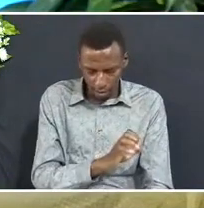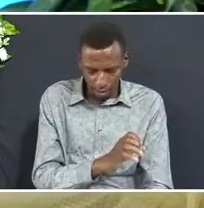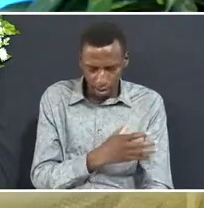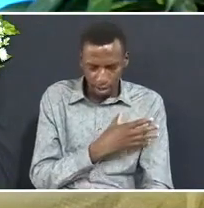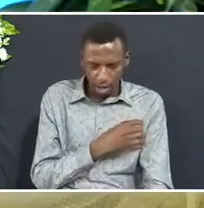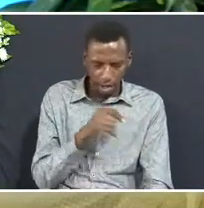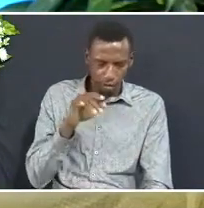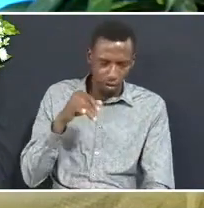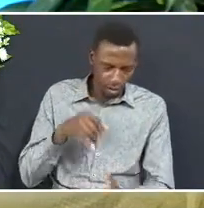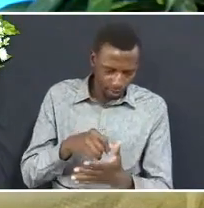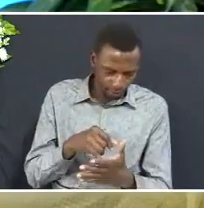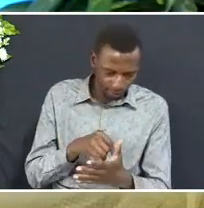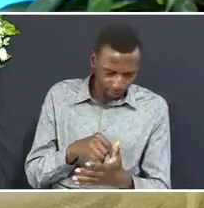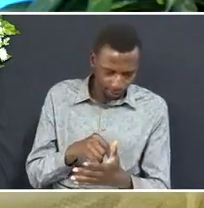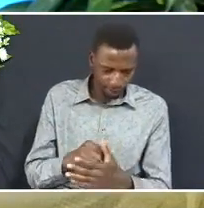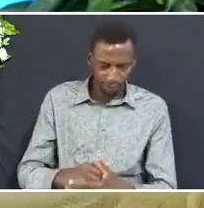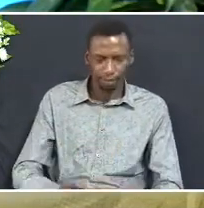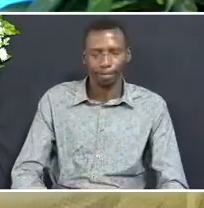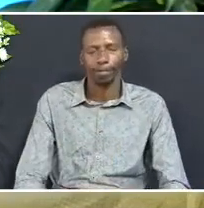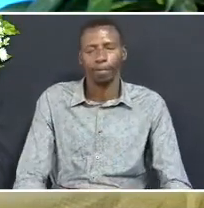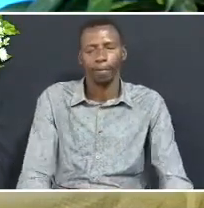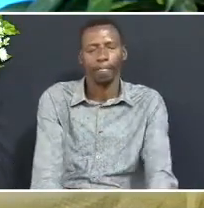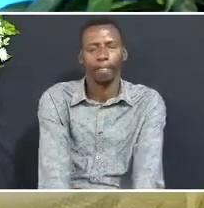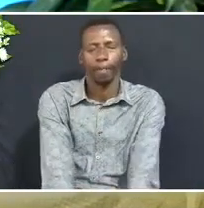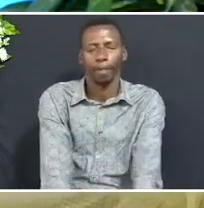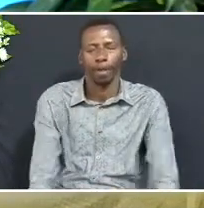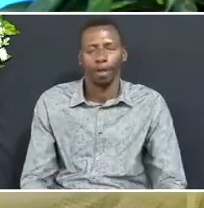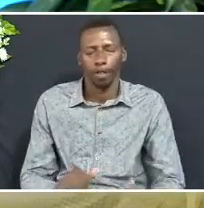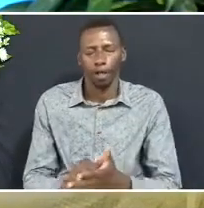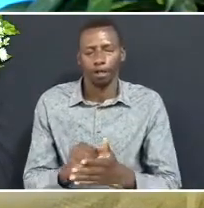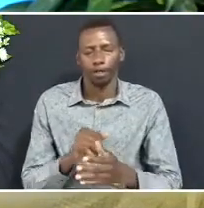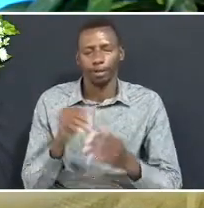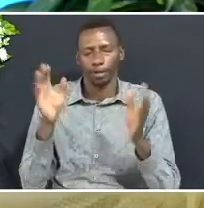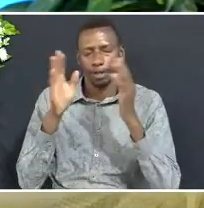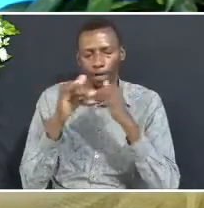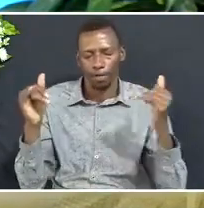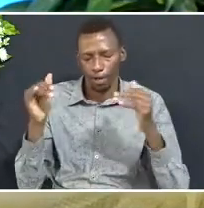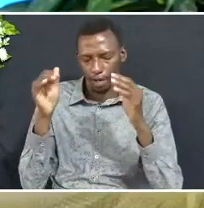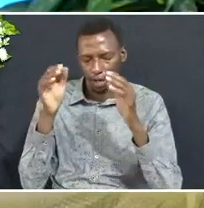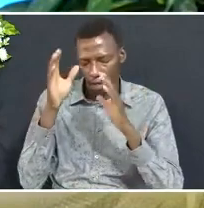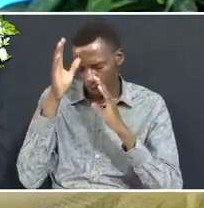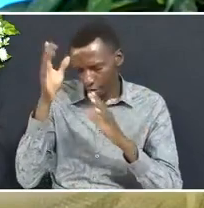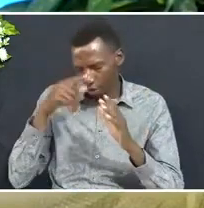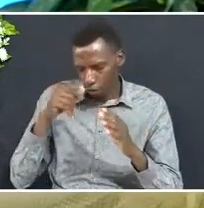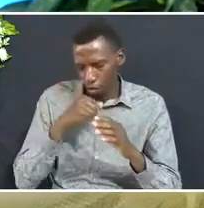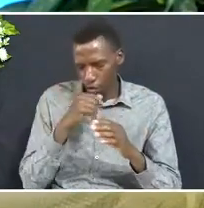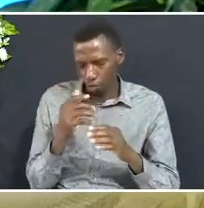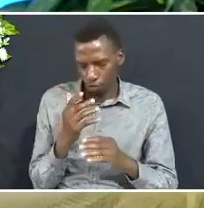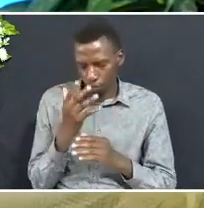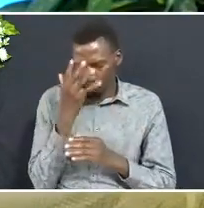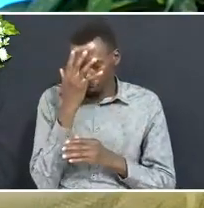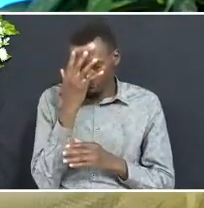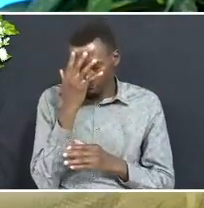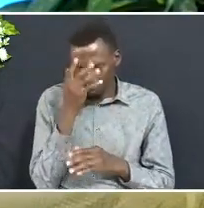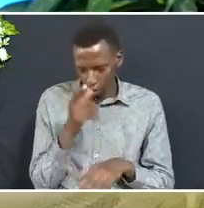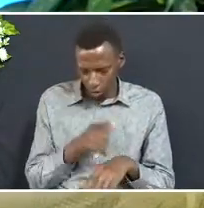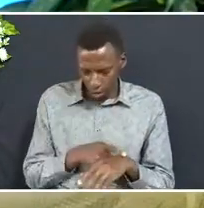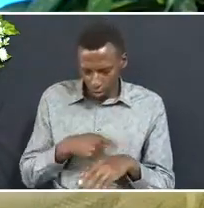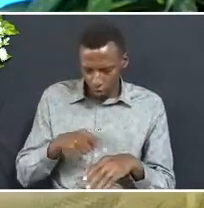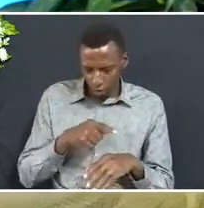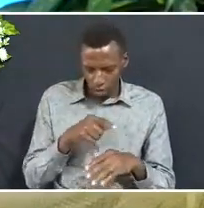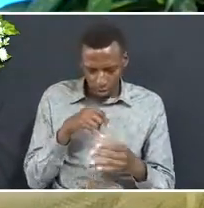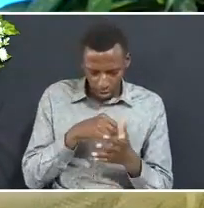for your involvement in all these plans. That, Heavenly Father, we may not be ashamed when we